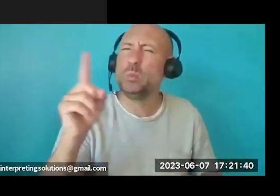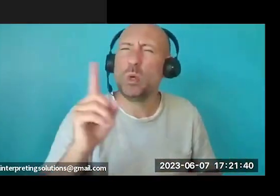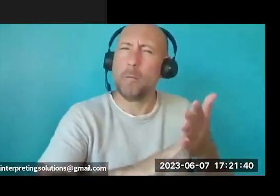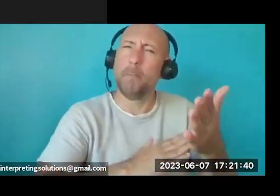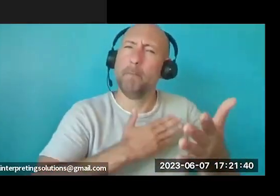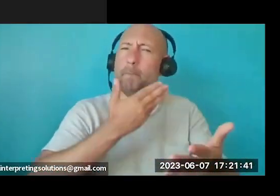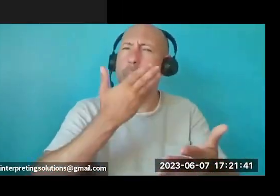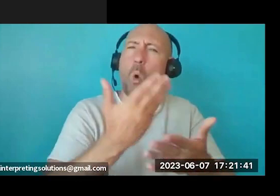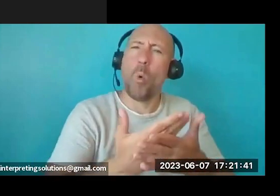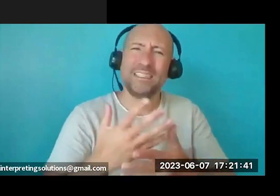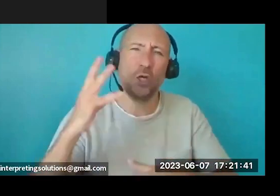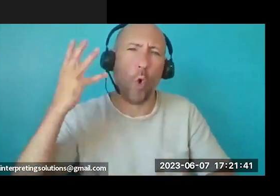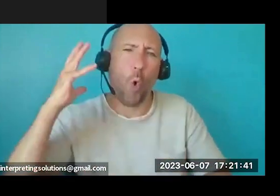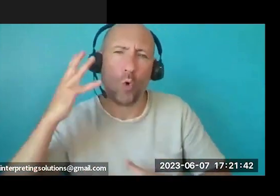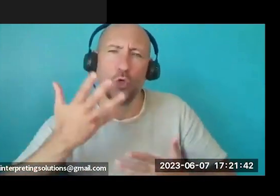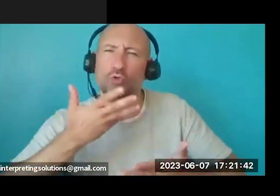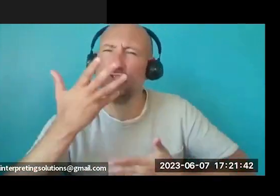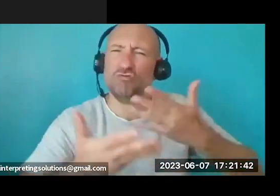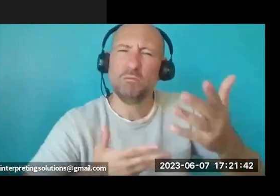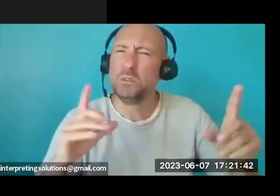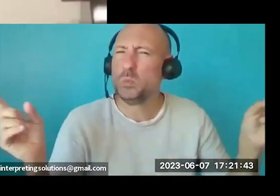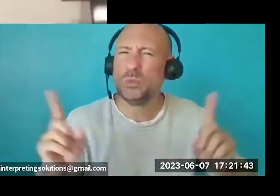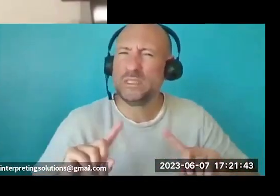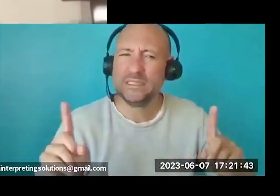mean by it.